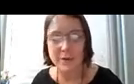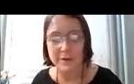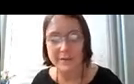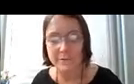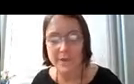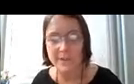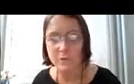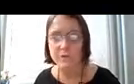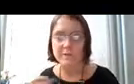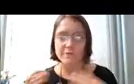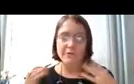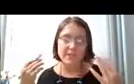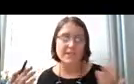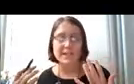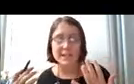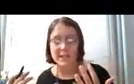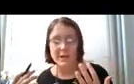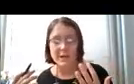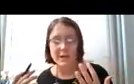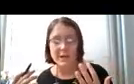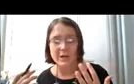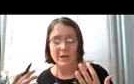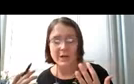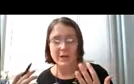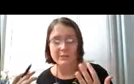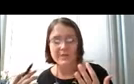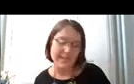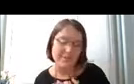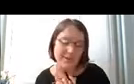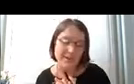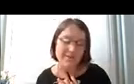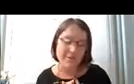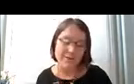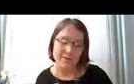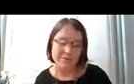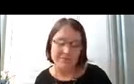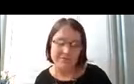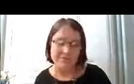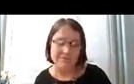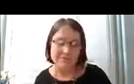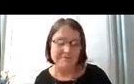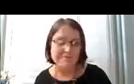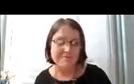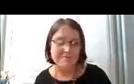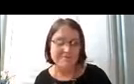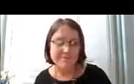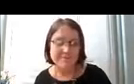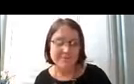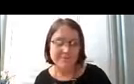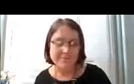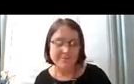means labour market information. What's the first thing that comes to mind when I say labour market information?